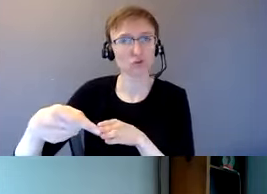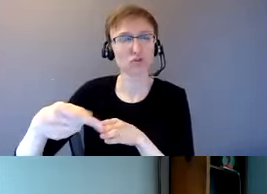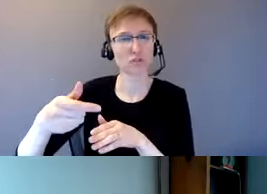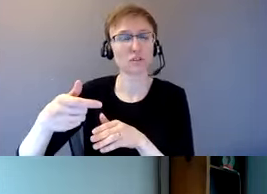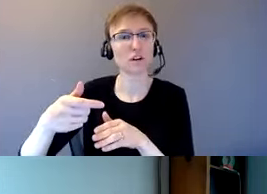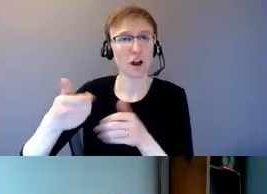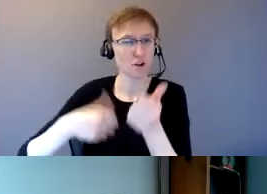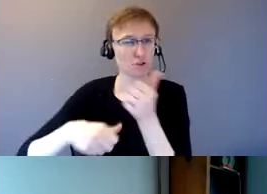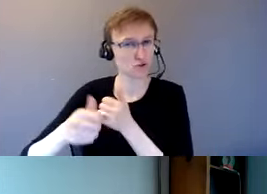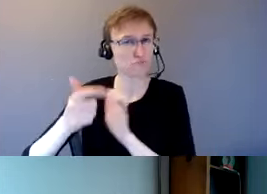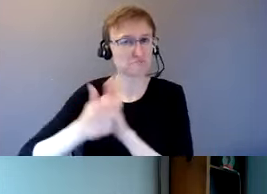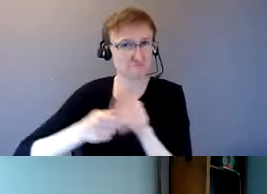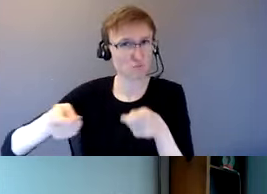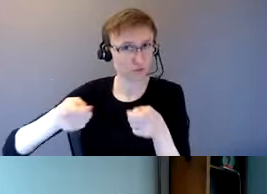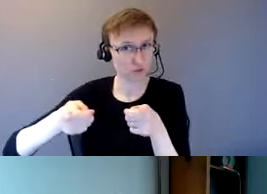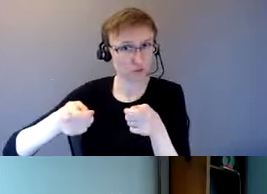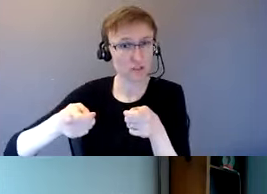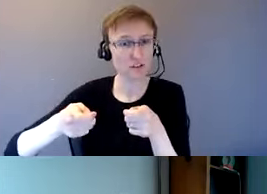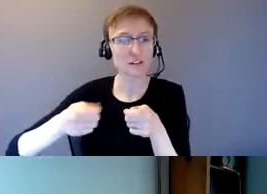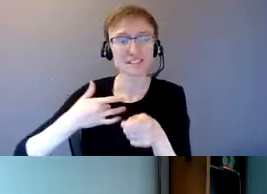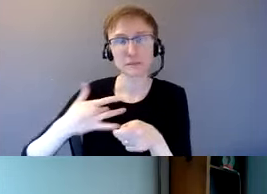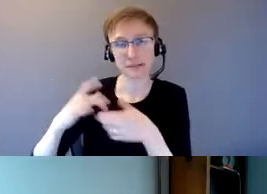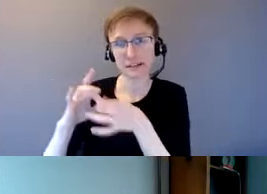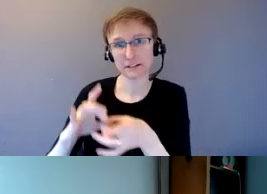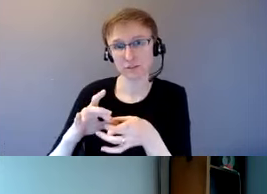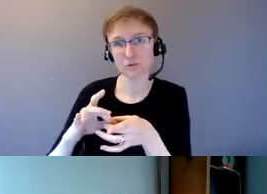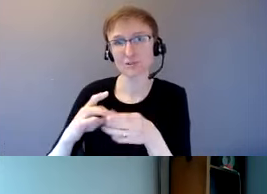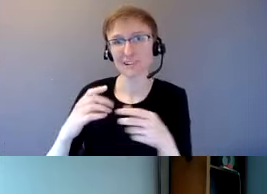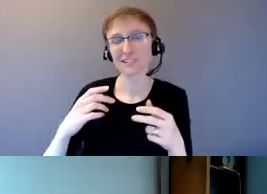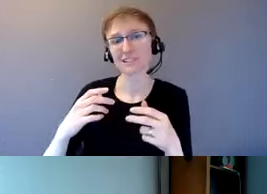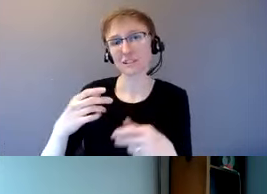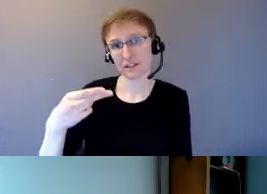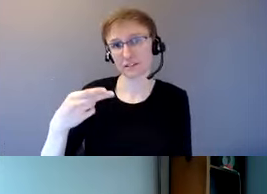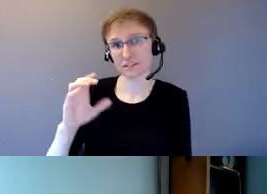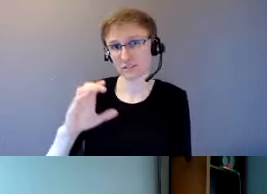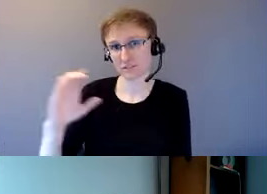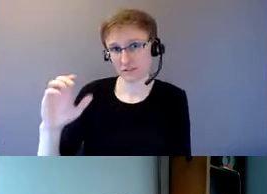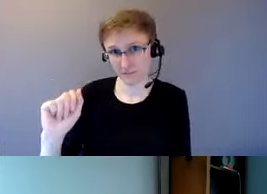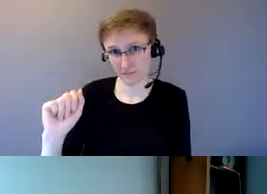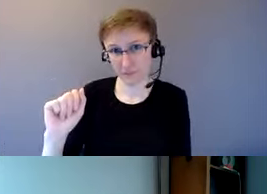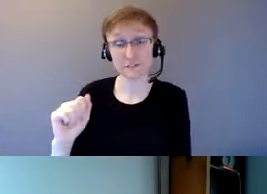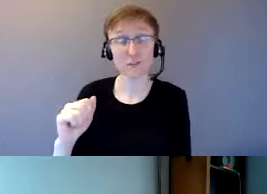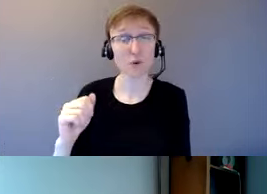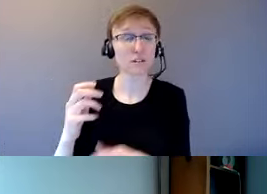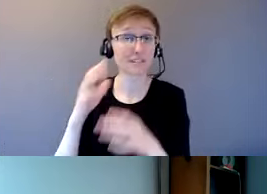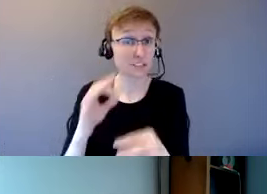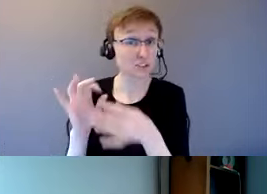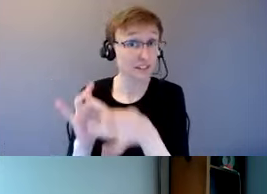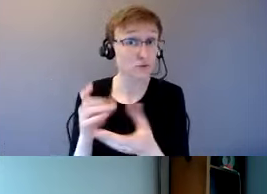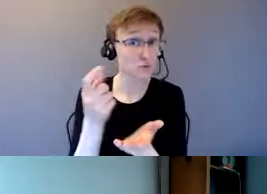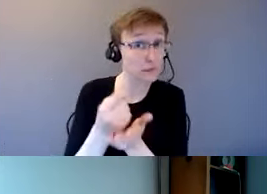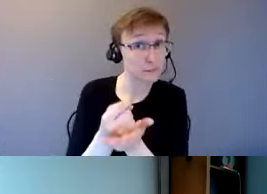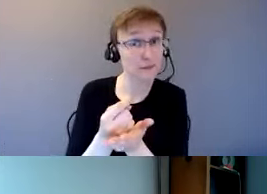Consent Act. So it could be a decision around treatment, a decision around long-term care, lots of other